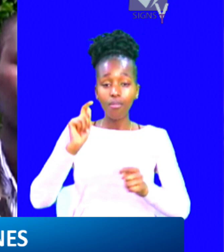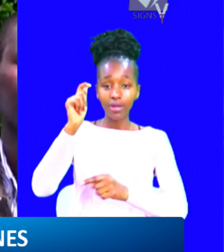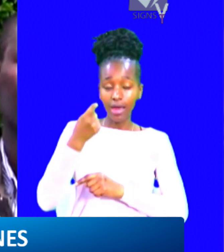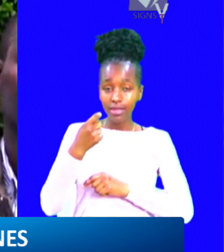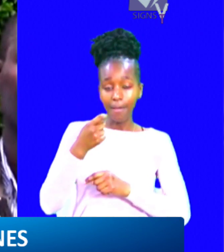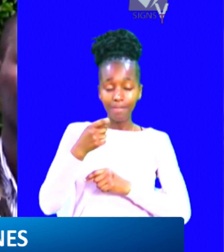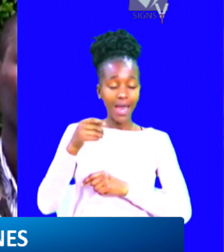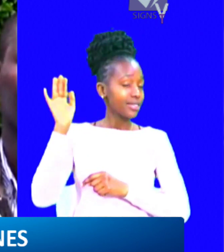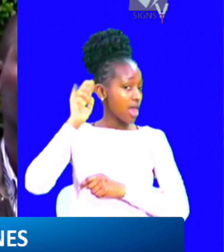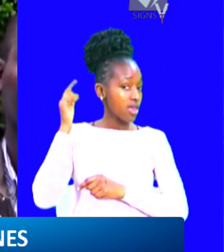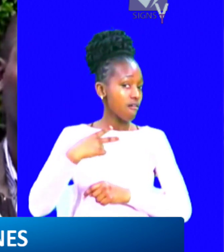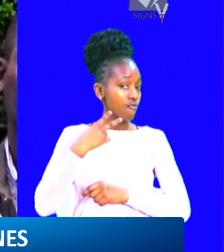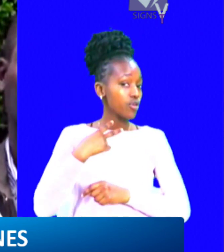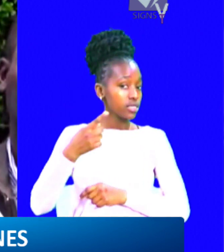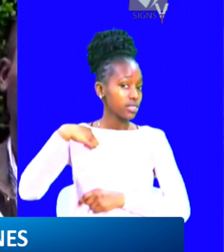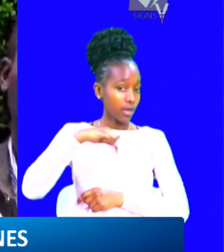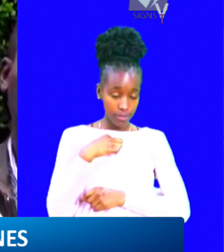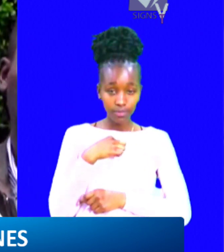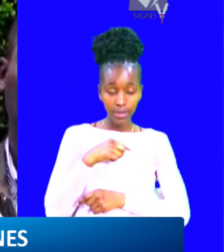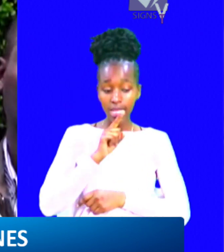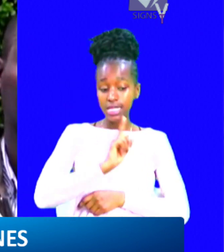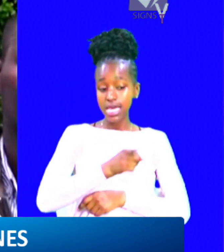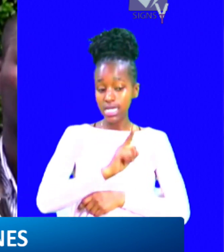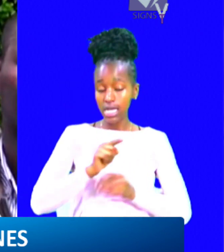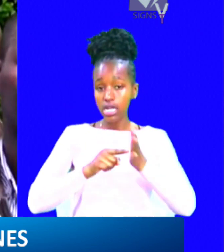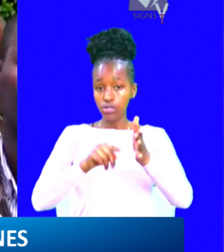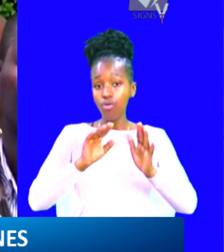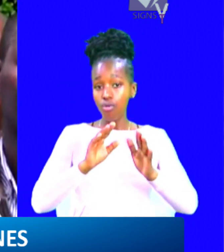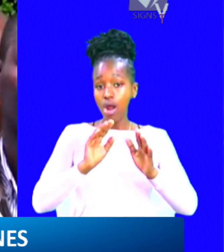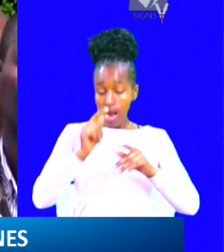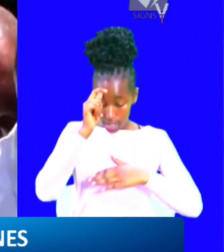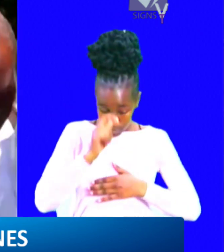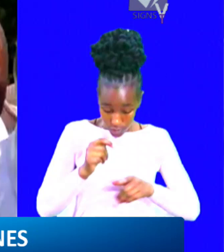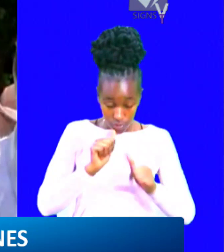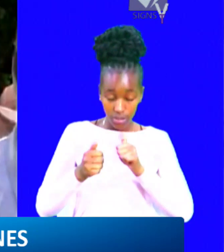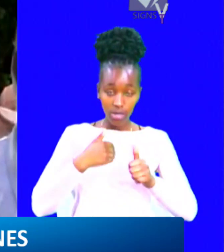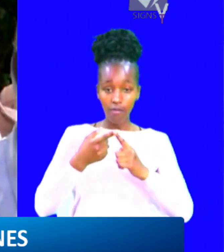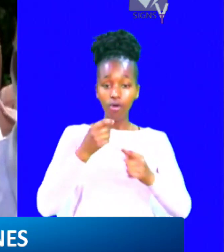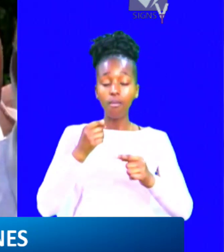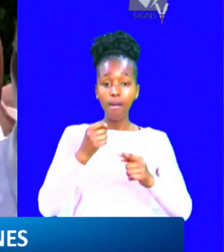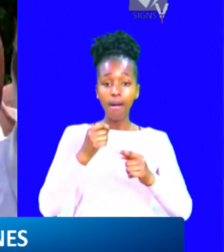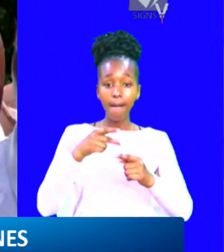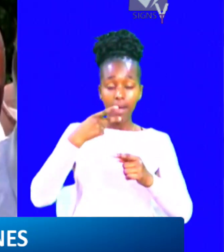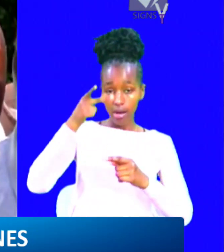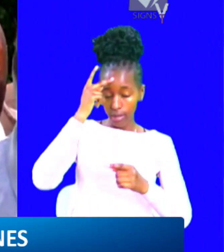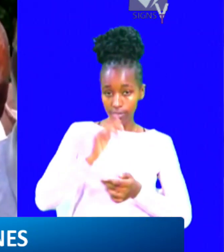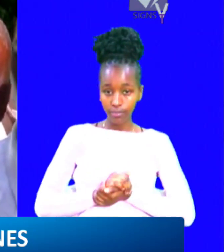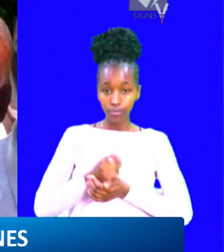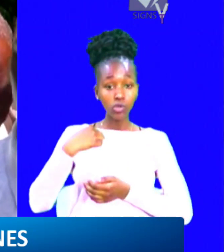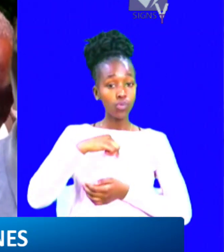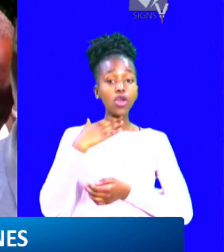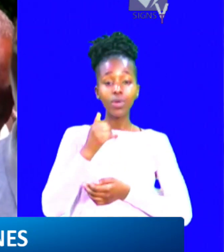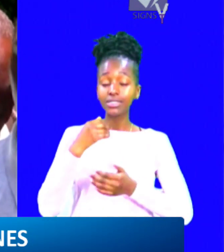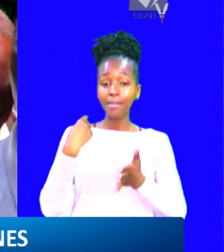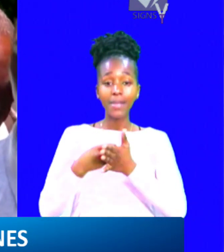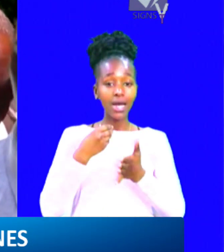get our voices. This is a candid respect that we have been asked by our parents. What we want is a refund of the money we paid